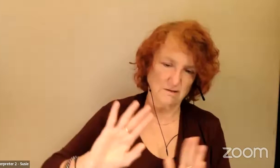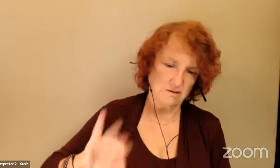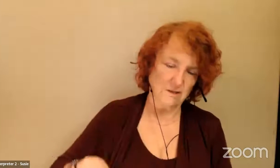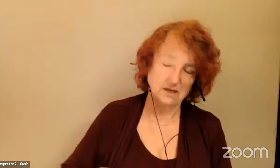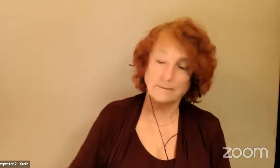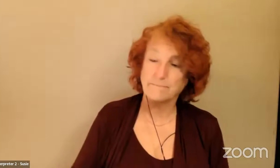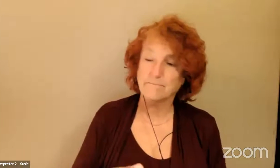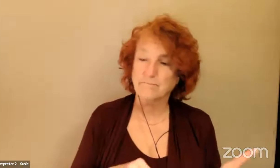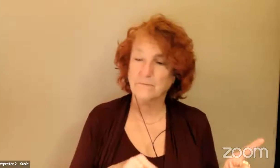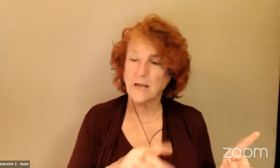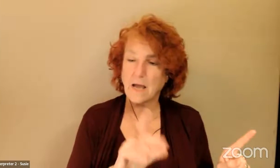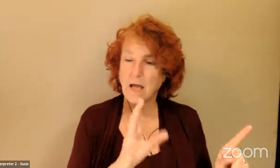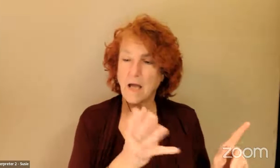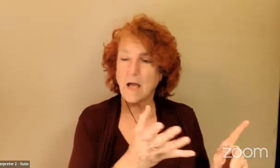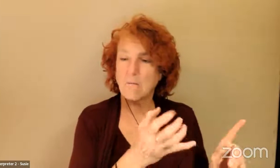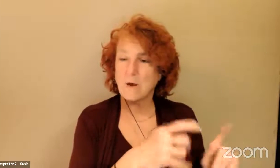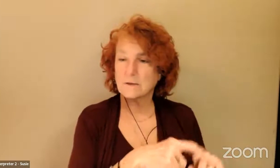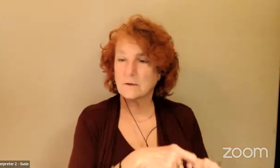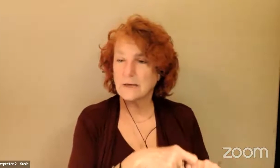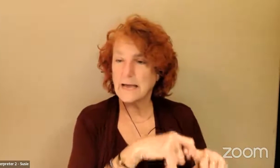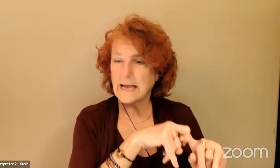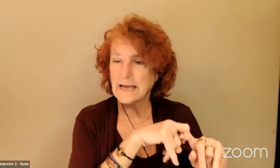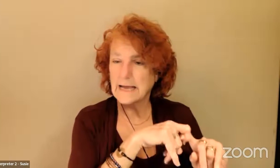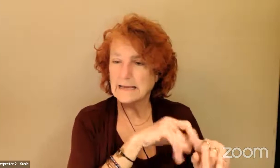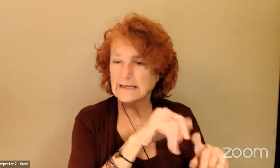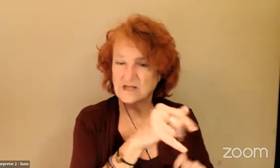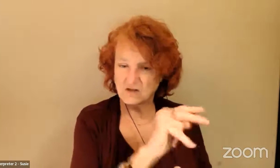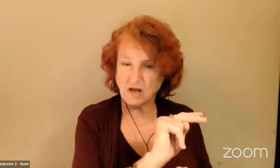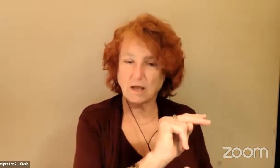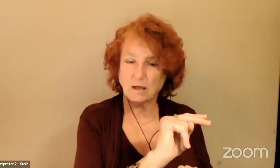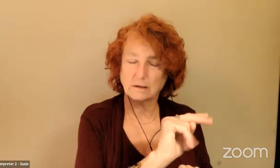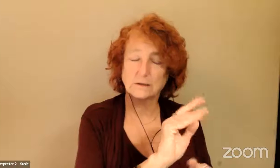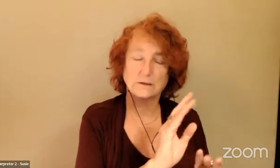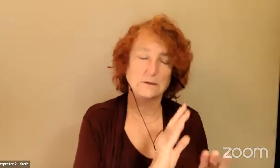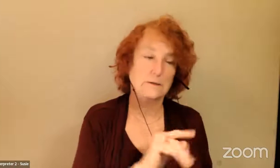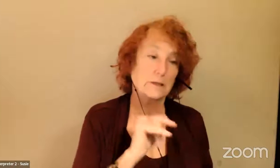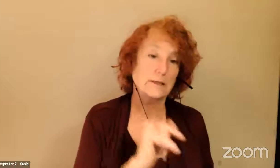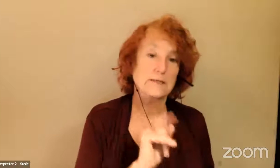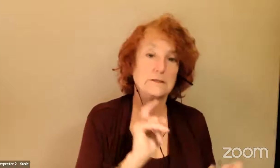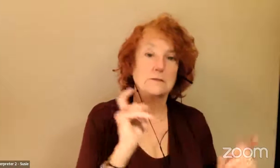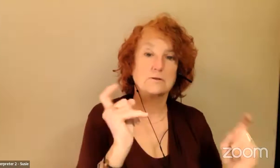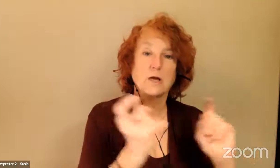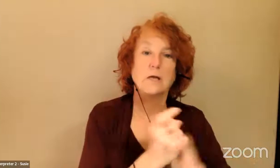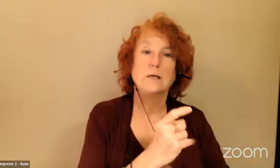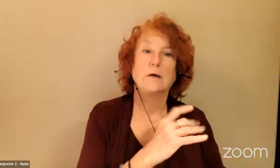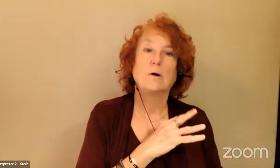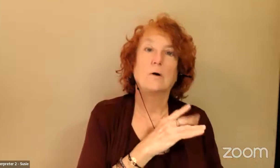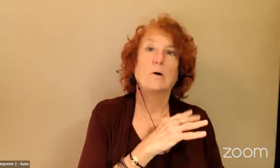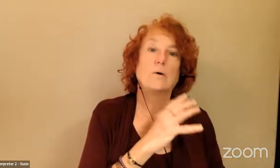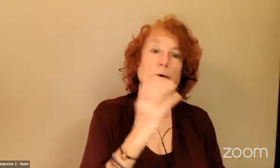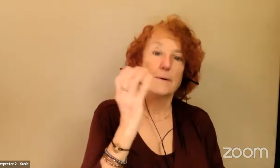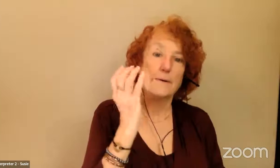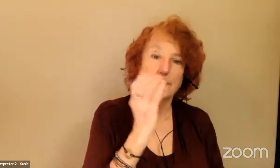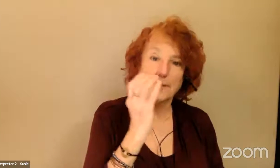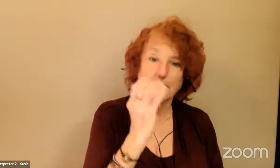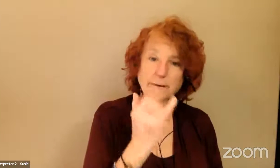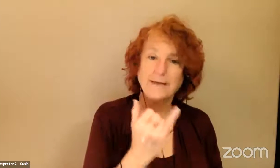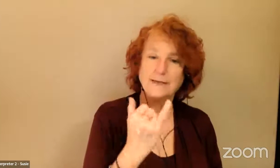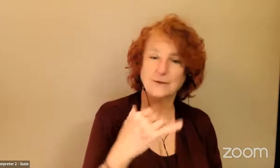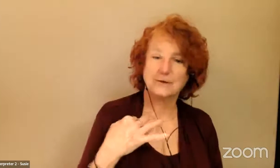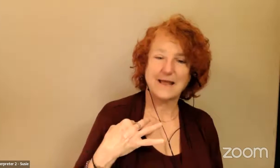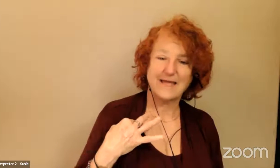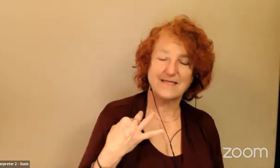Winnie, I just want to pause on that just to underscore how fantastic a change this is. Today, the voluntary inclusionary